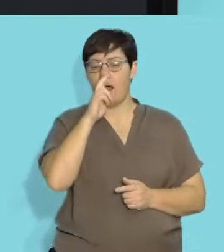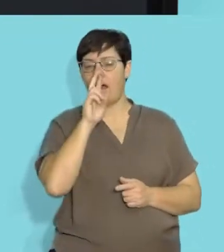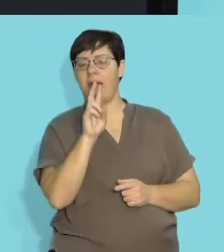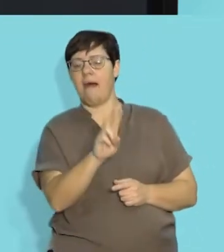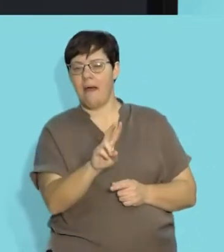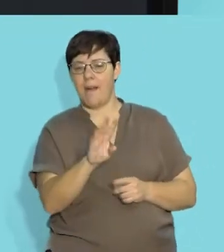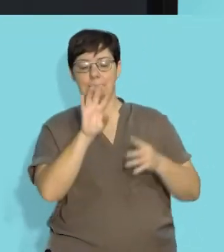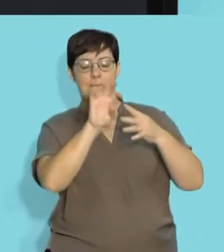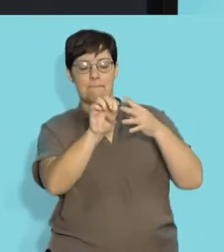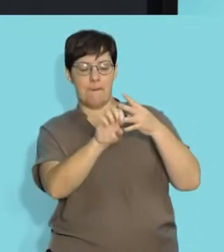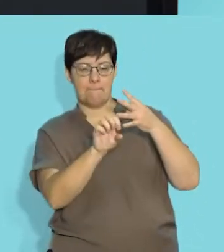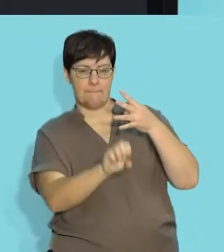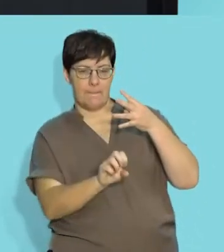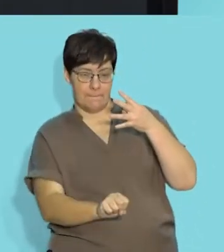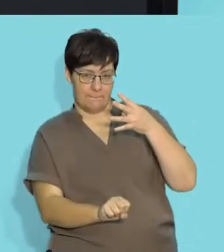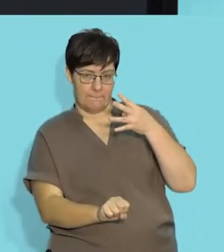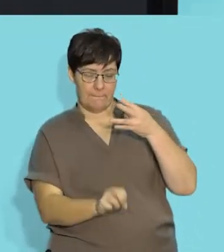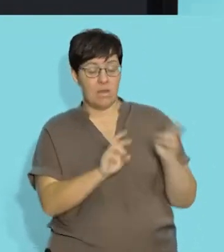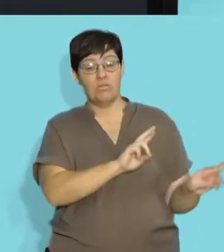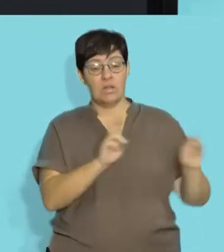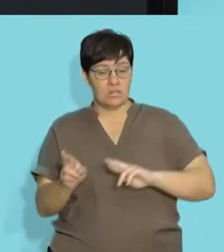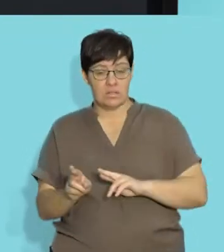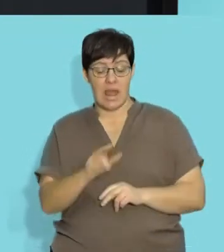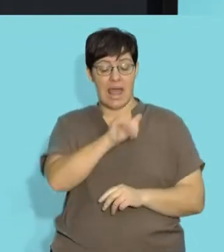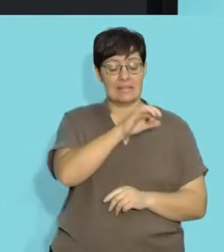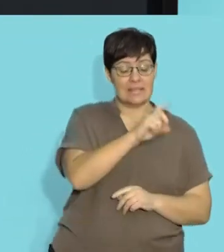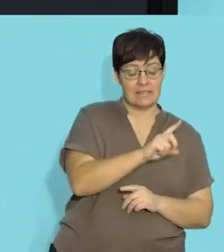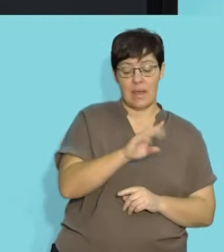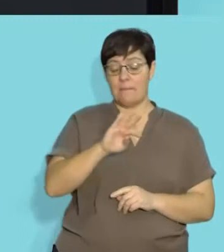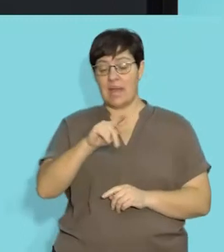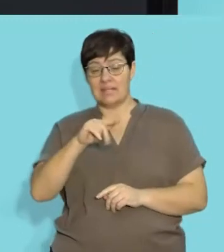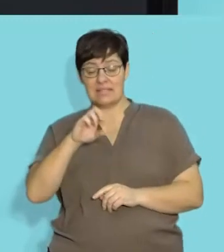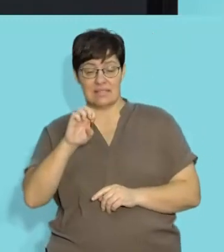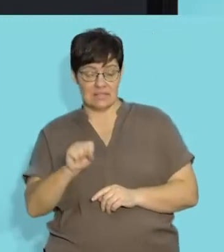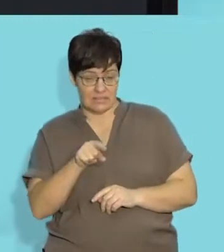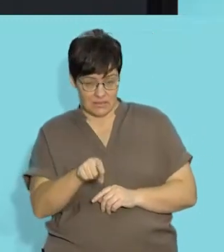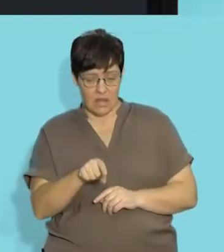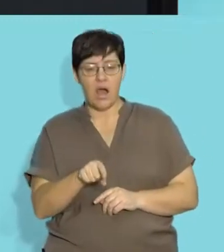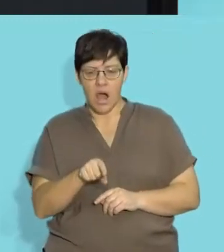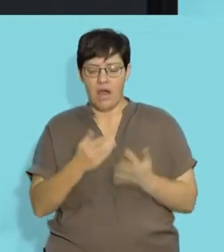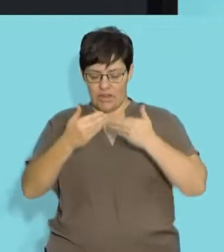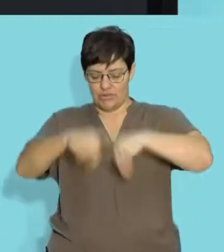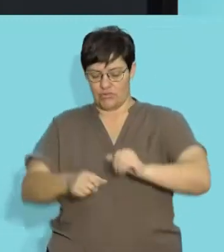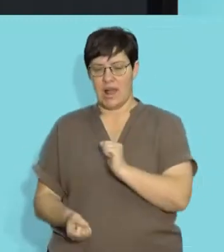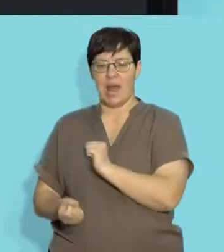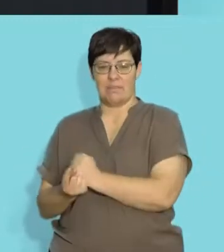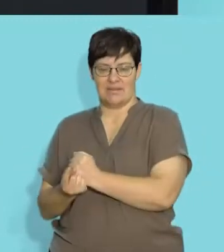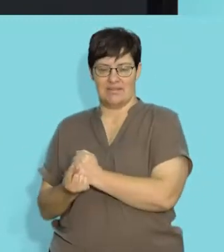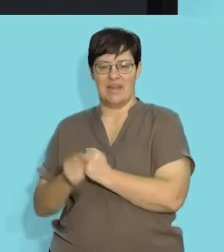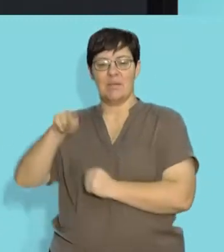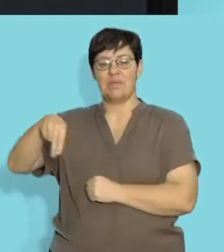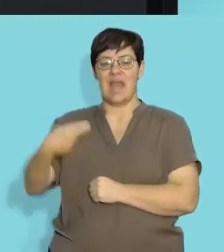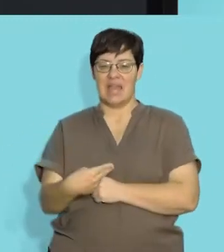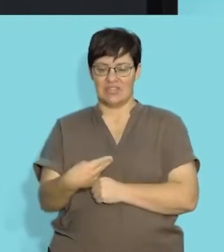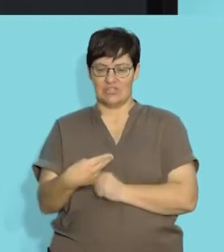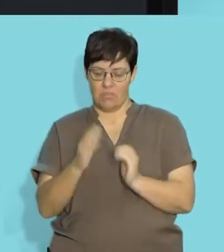conducted, we need to get an indication when the reaction, between an acid and base has reached some sort of neutralization, a